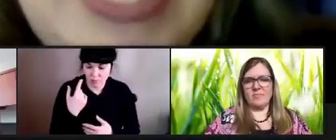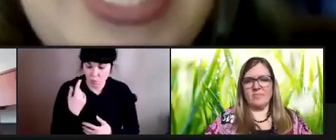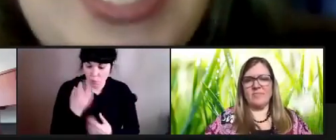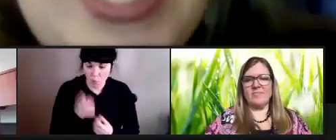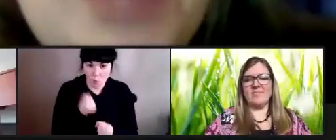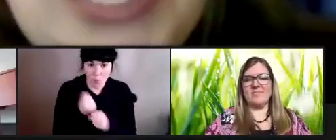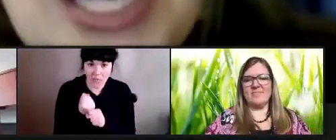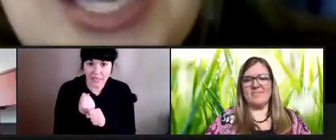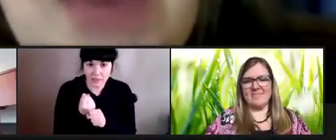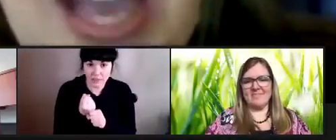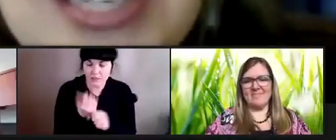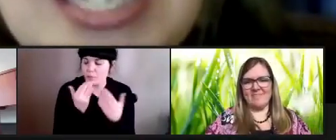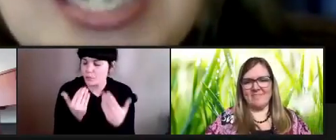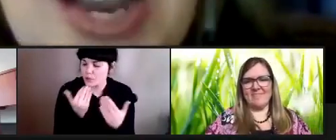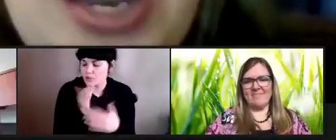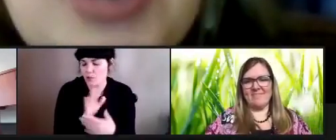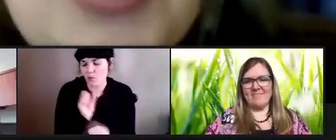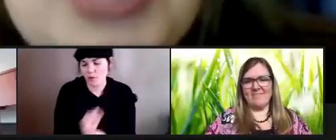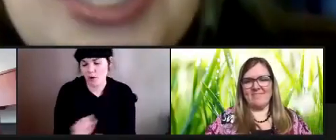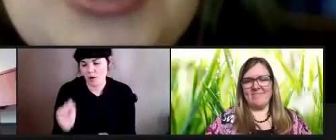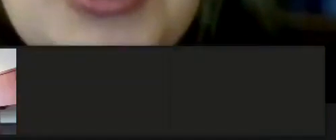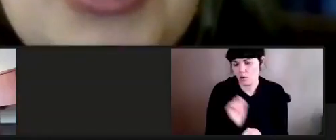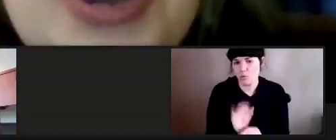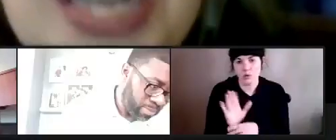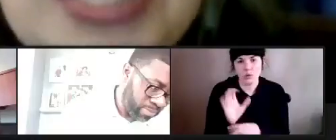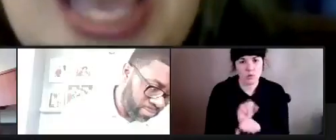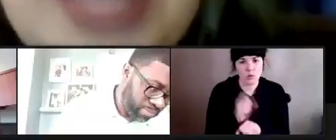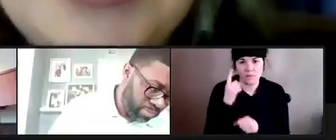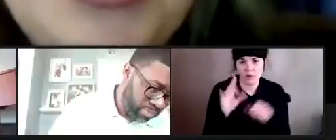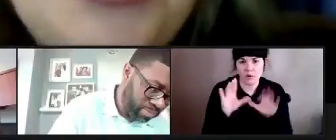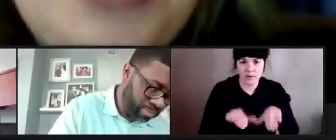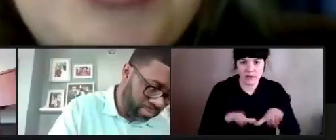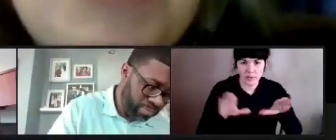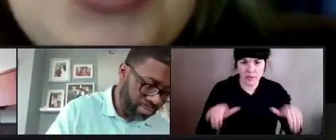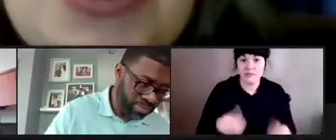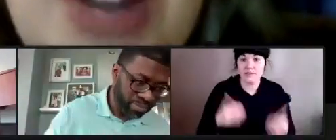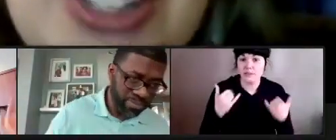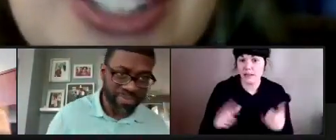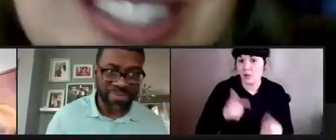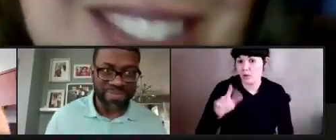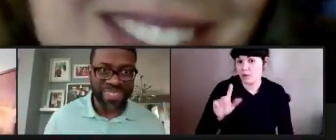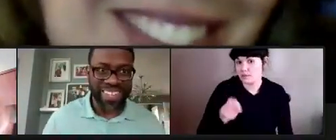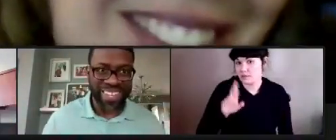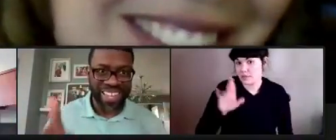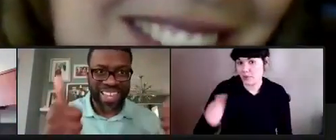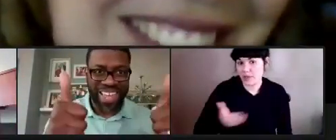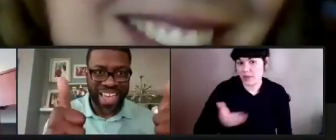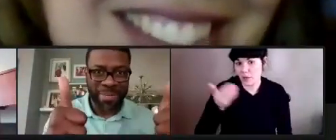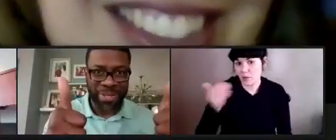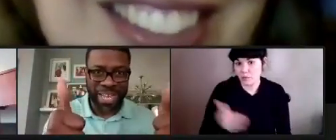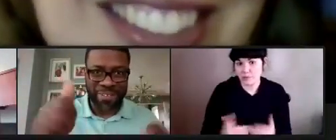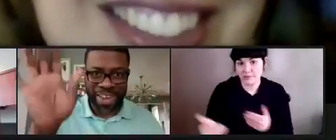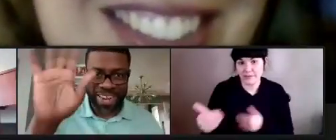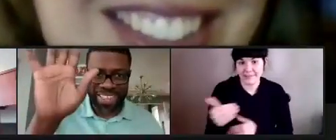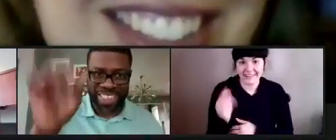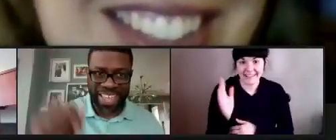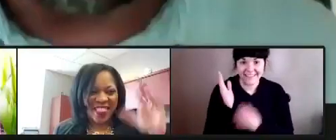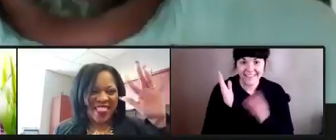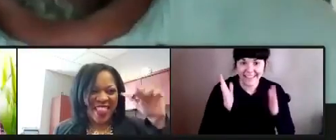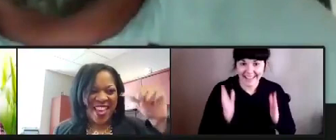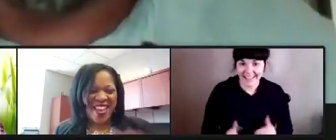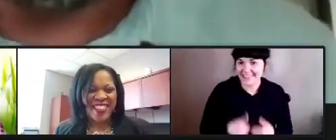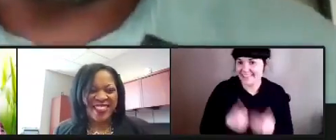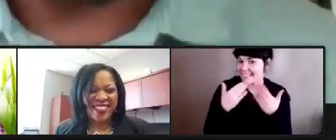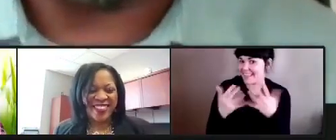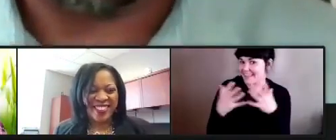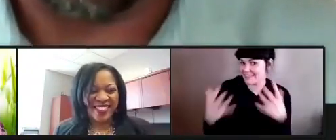day for kids. And I'm going to kick it back to Terry, who's going to introduce our next guest. Thank you both so much. Hey, Miss Ironetta.